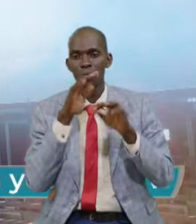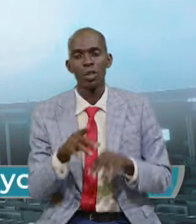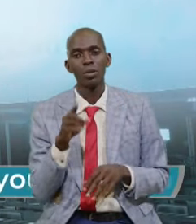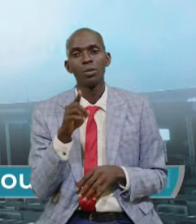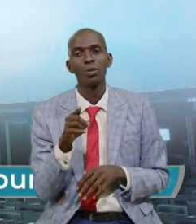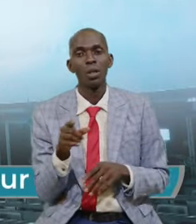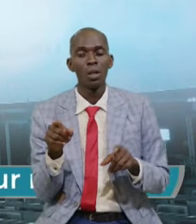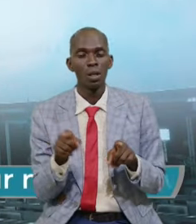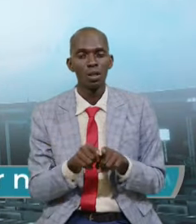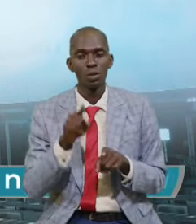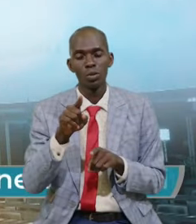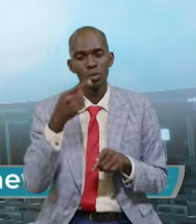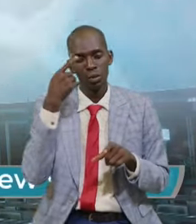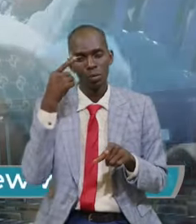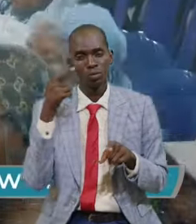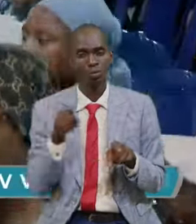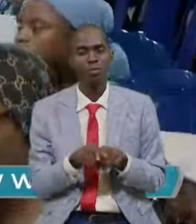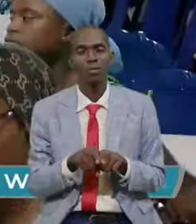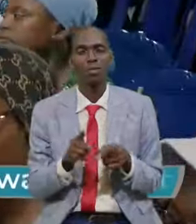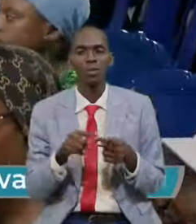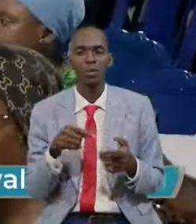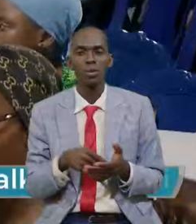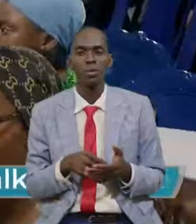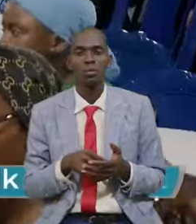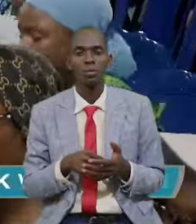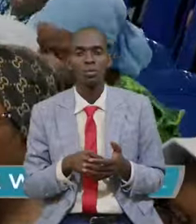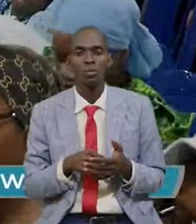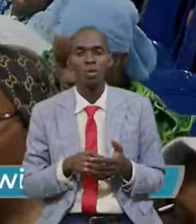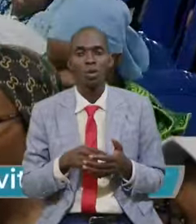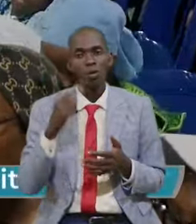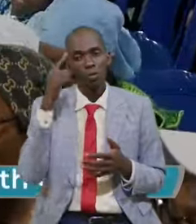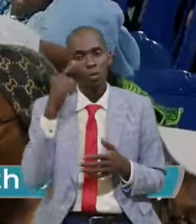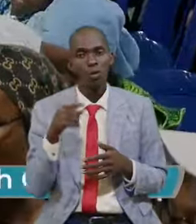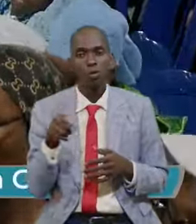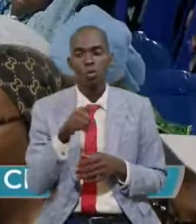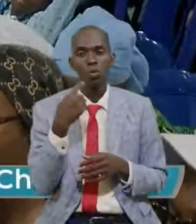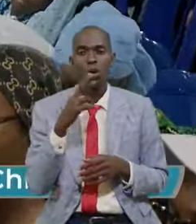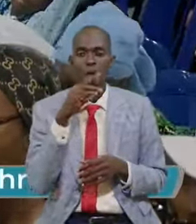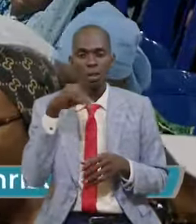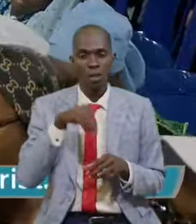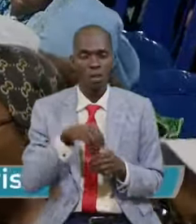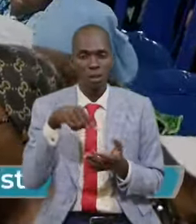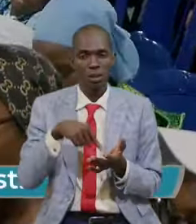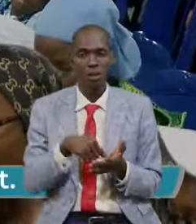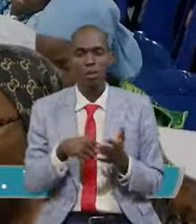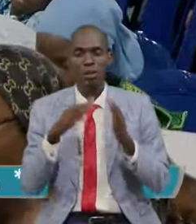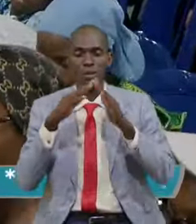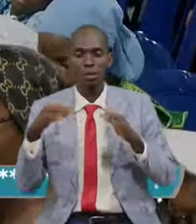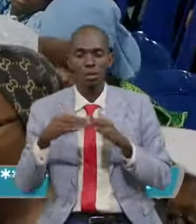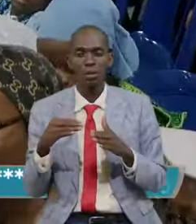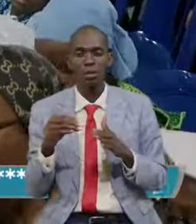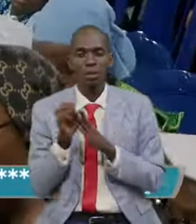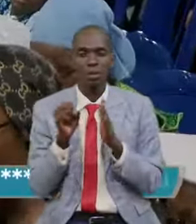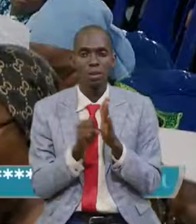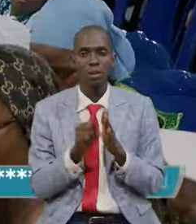you comply. For those who are in Benin City here, the Converts Banquet